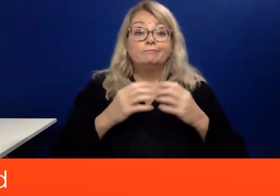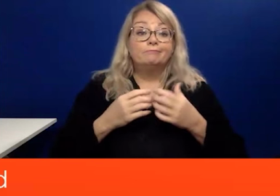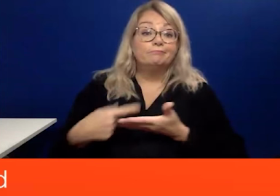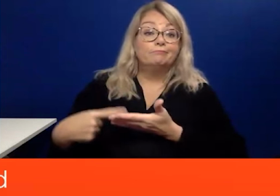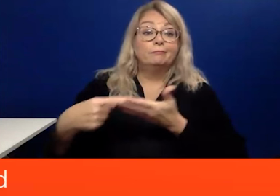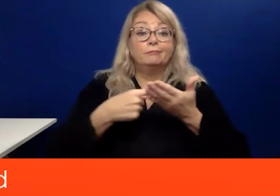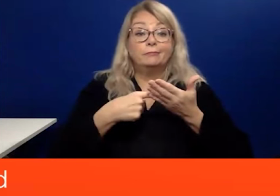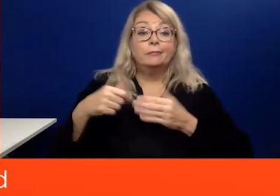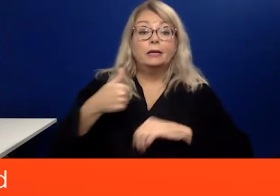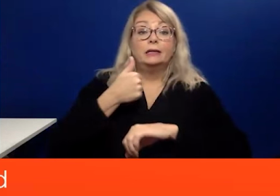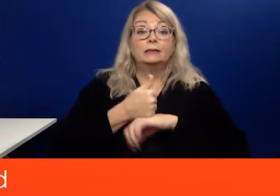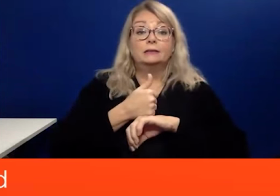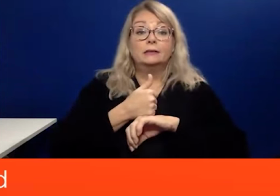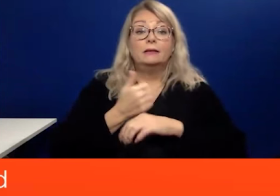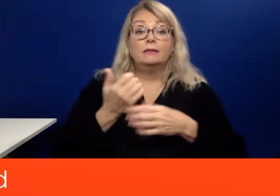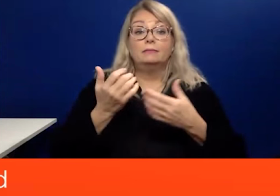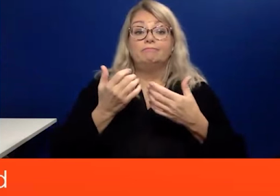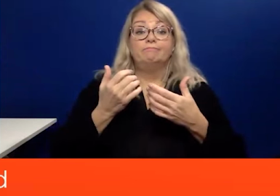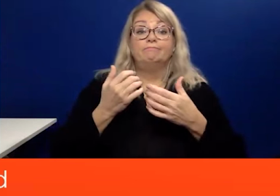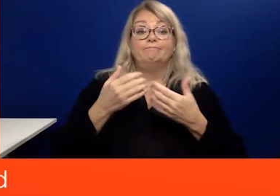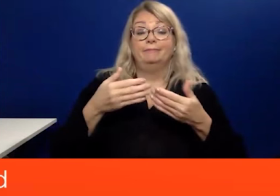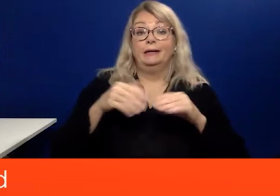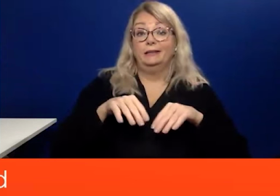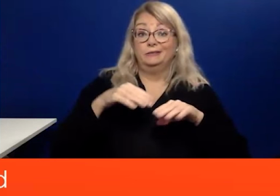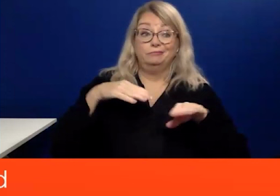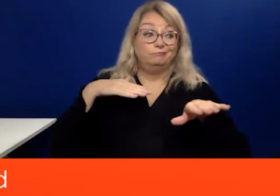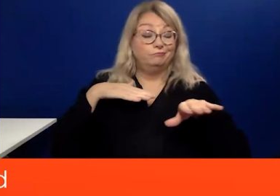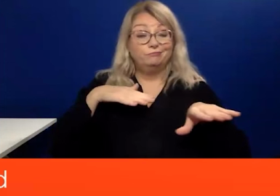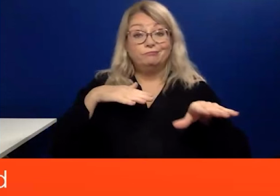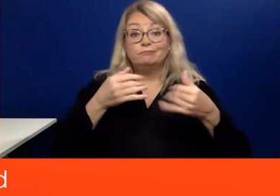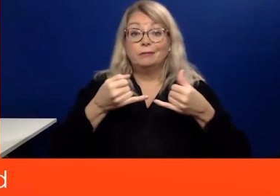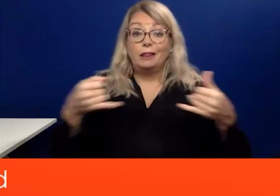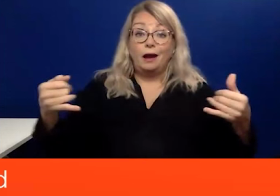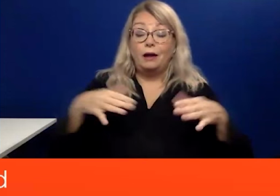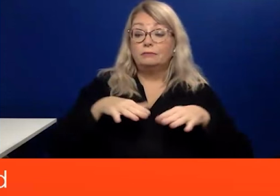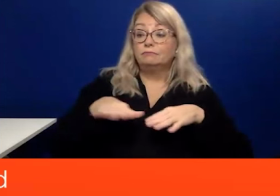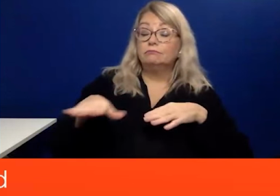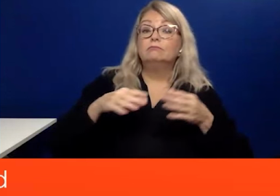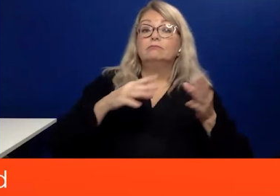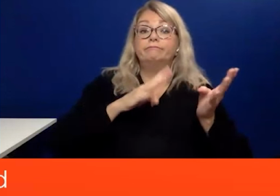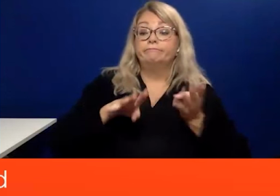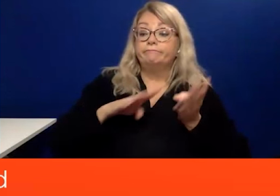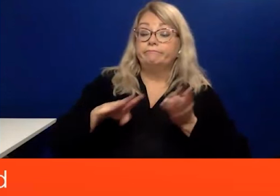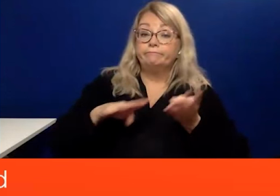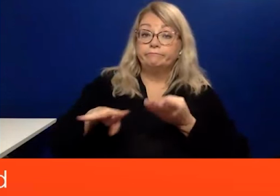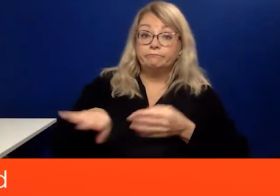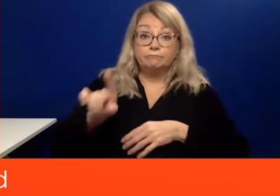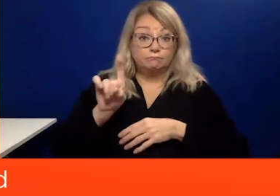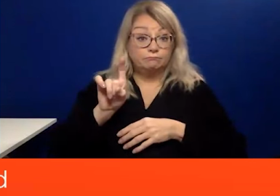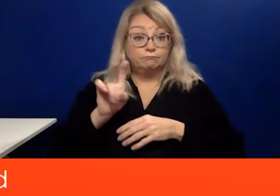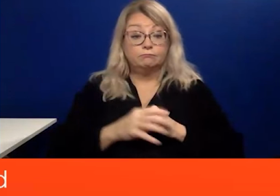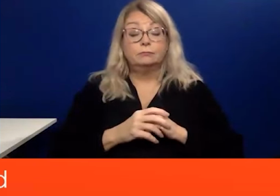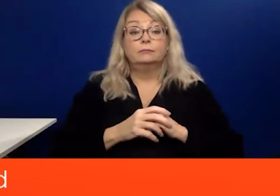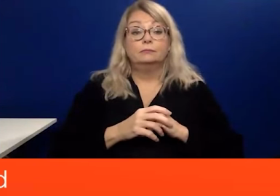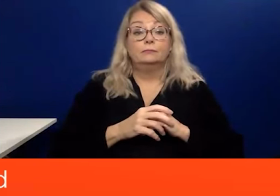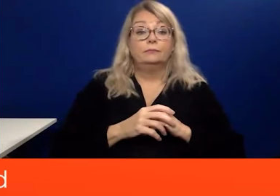the facility of an employer to actually make that final assessment as to what competence would be for that student.